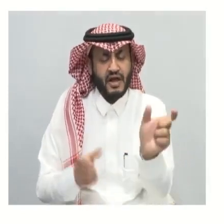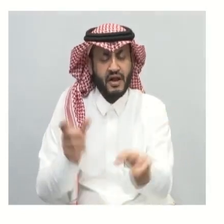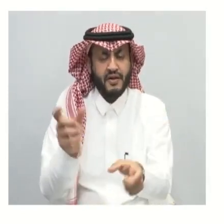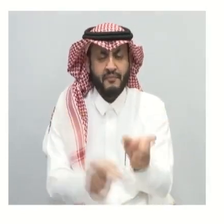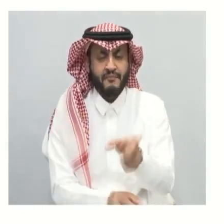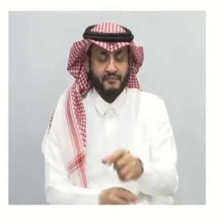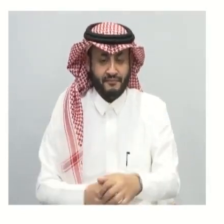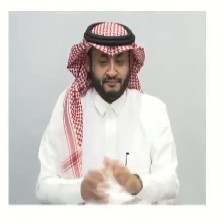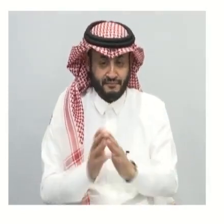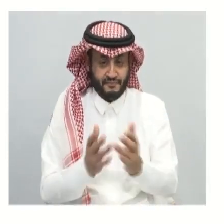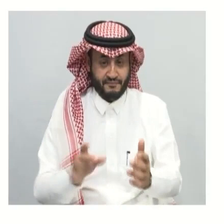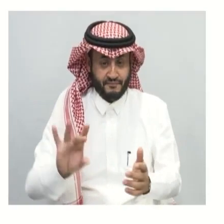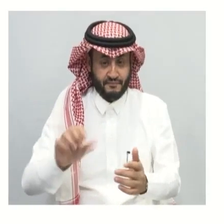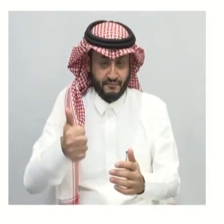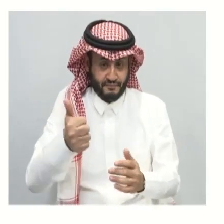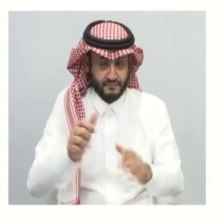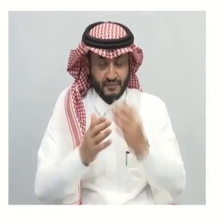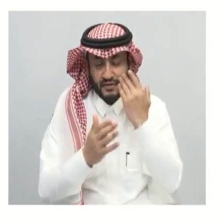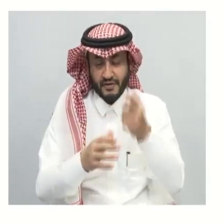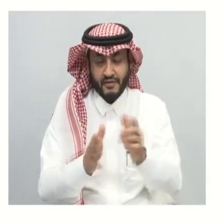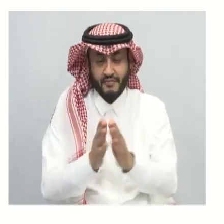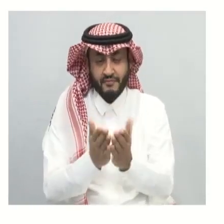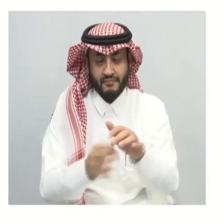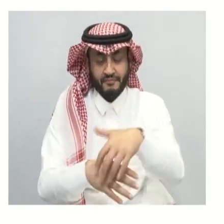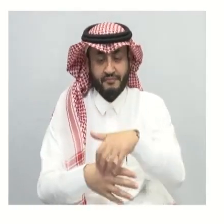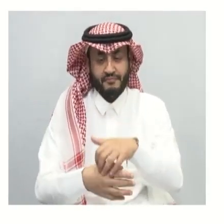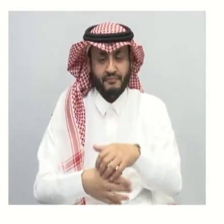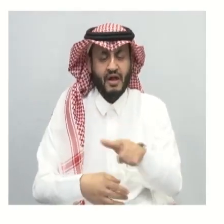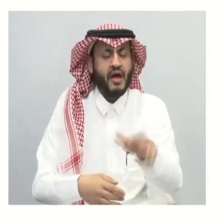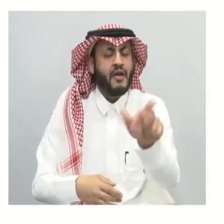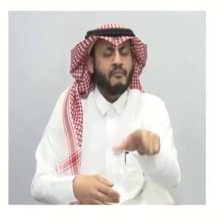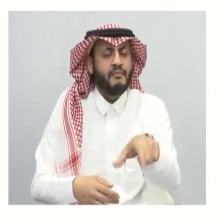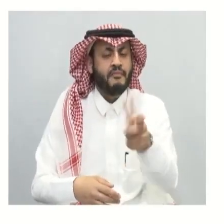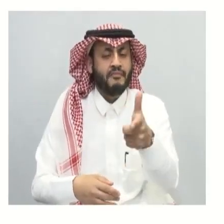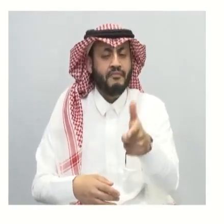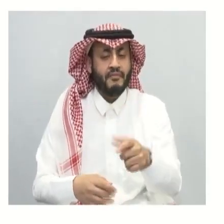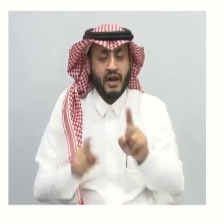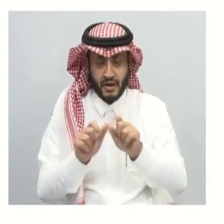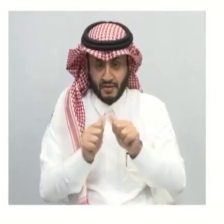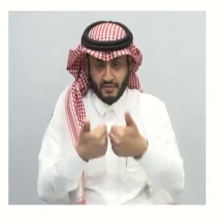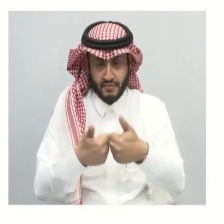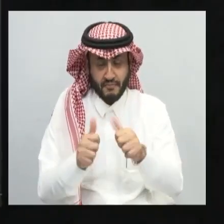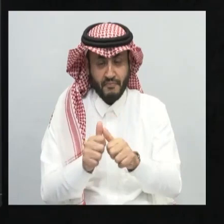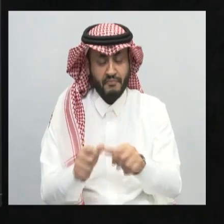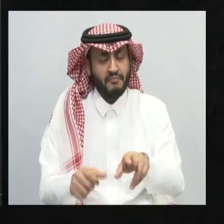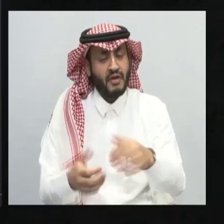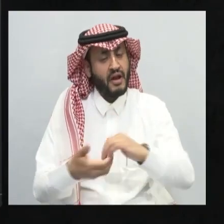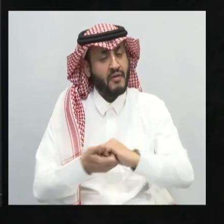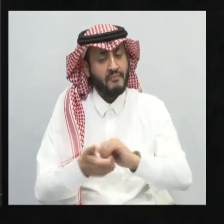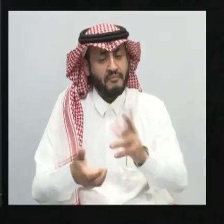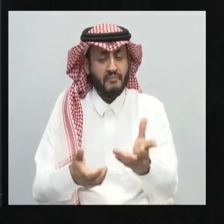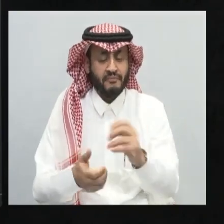chart in your books, page 18. You will speak who was the person, one of your family. It could be a friend.